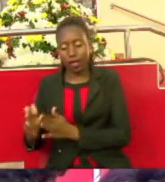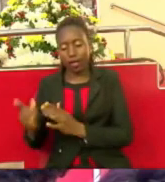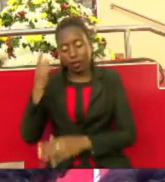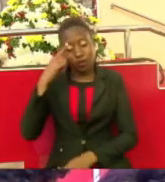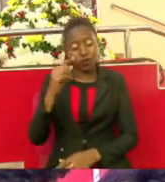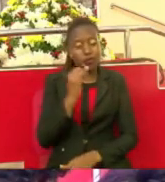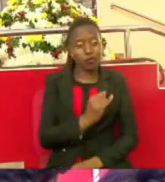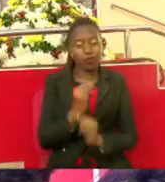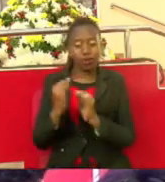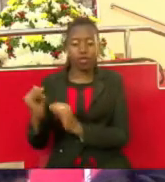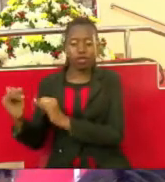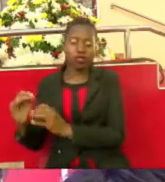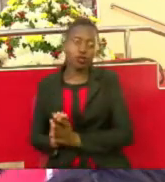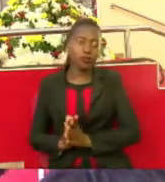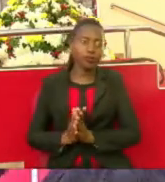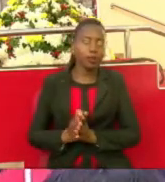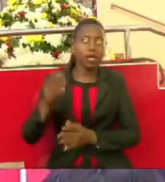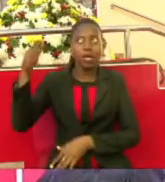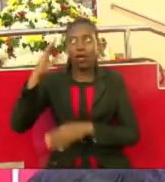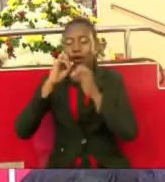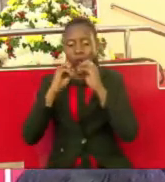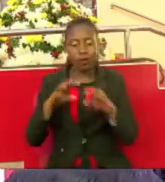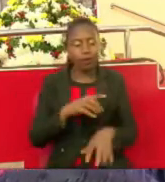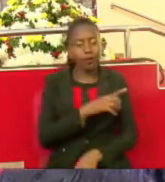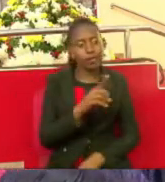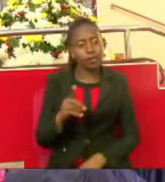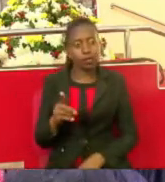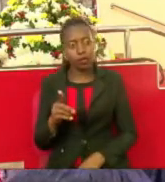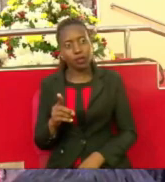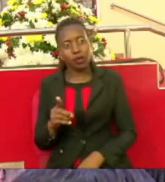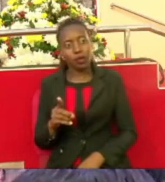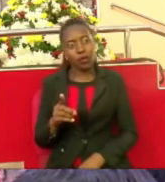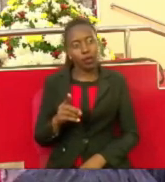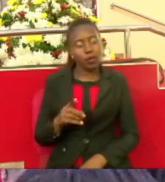May the Lord bless you. May the Lord help you as you guide your children.